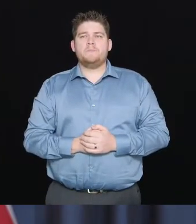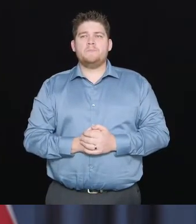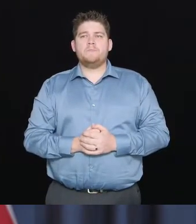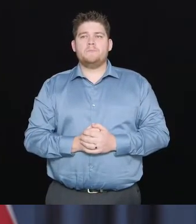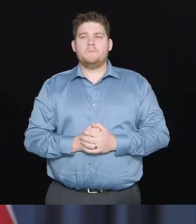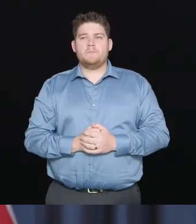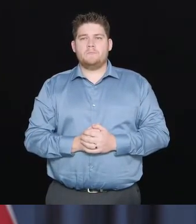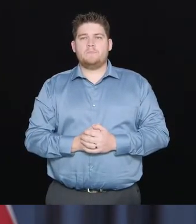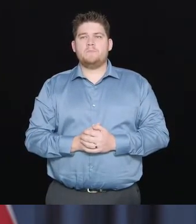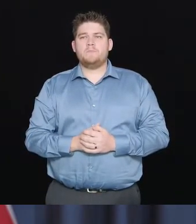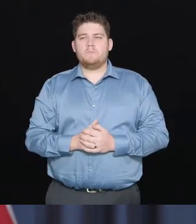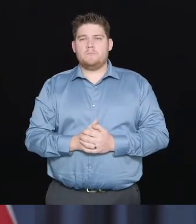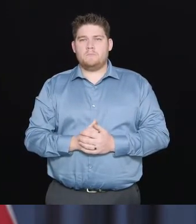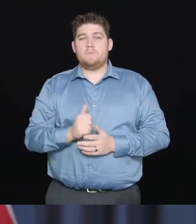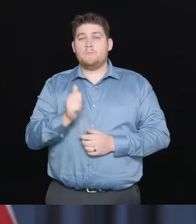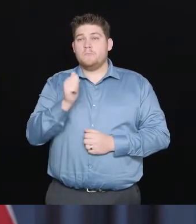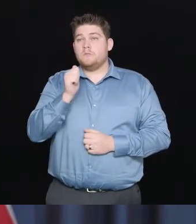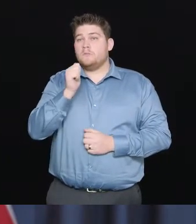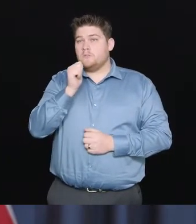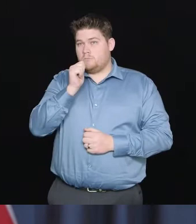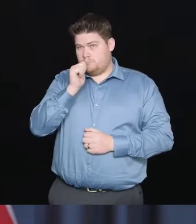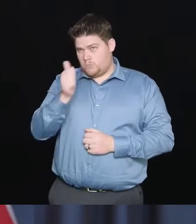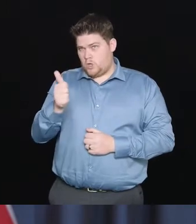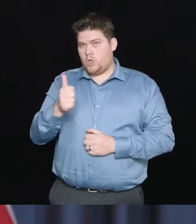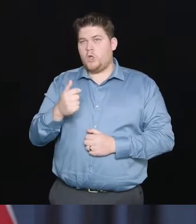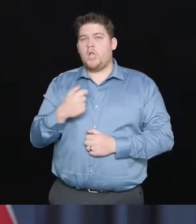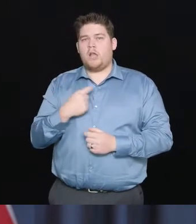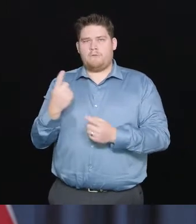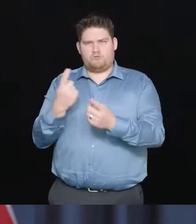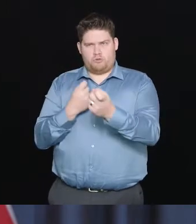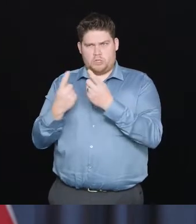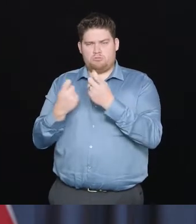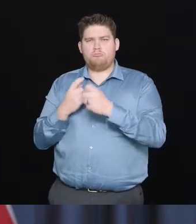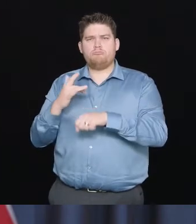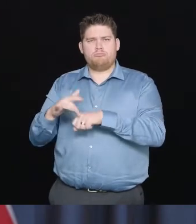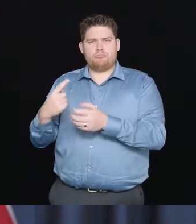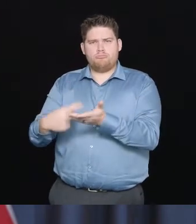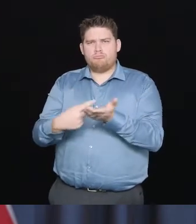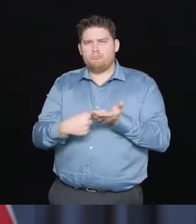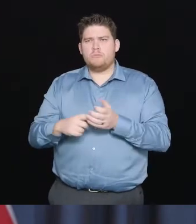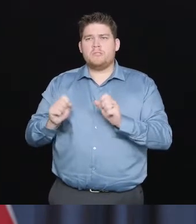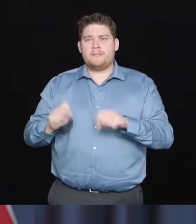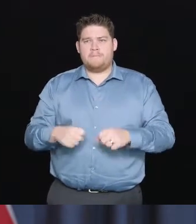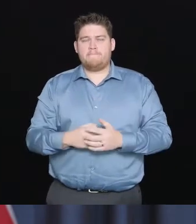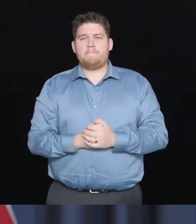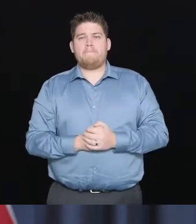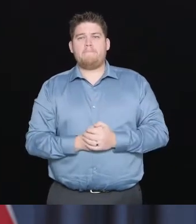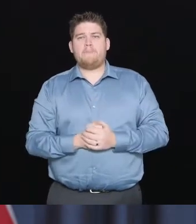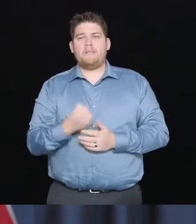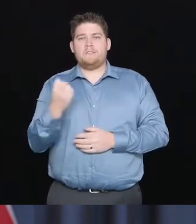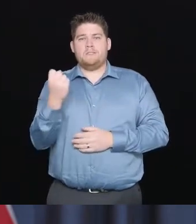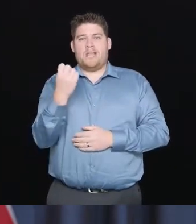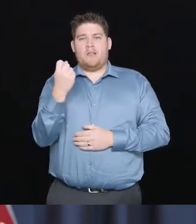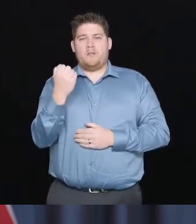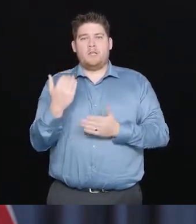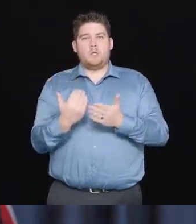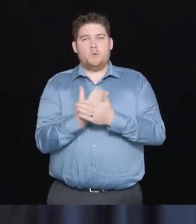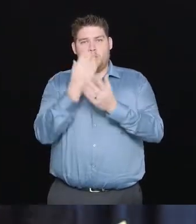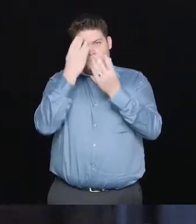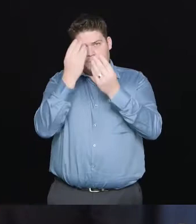on Saturday, there'll be a new briefing. So with that, I want to introduce Dr. Bonnie Henry.